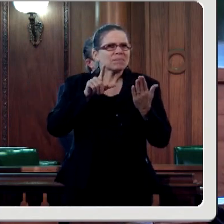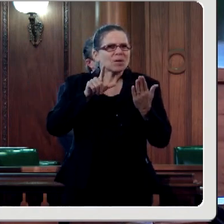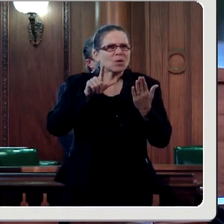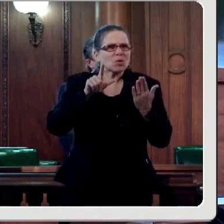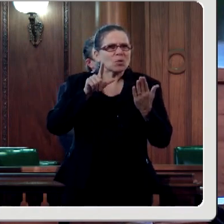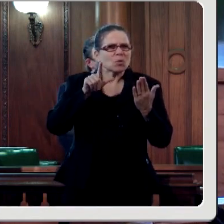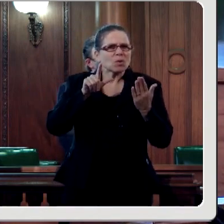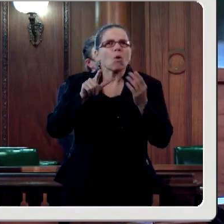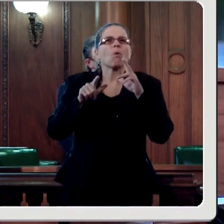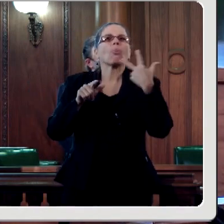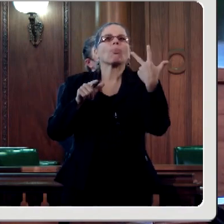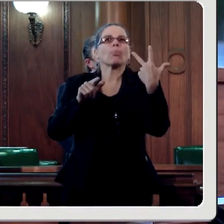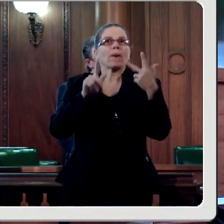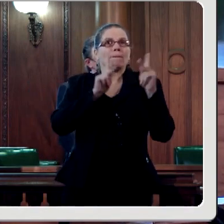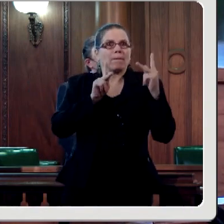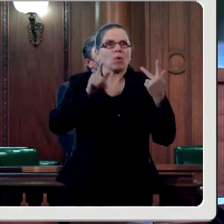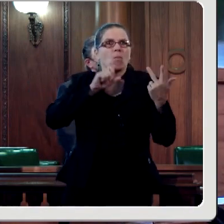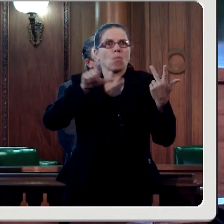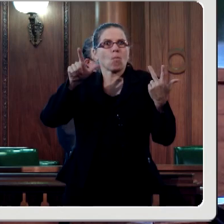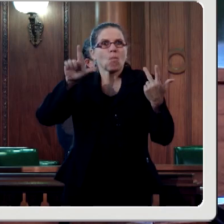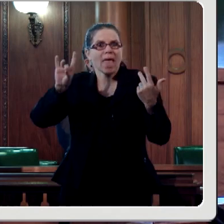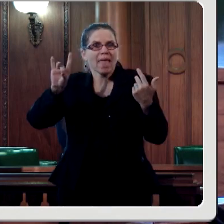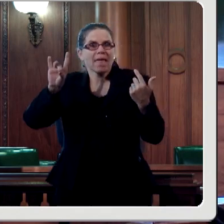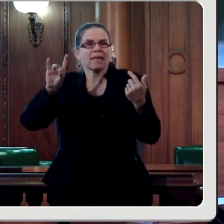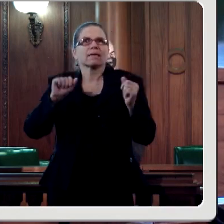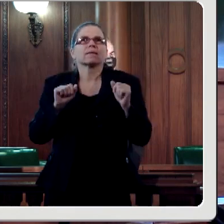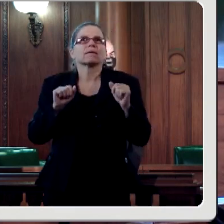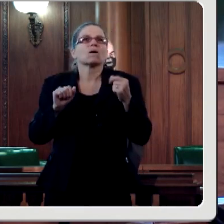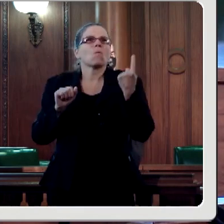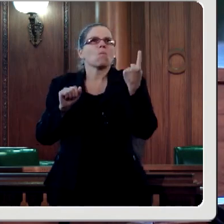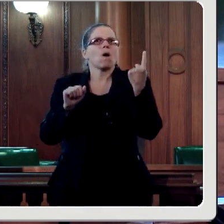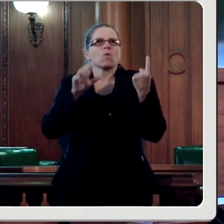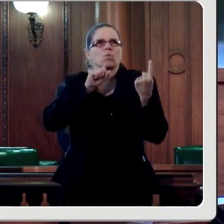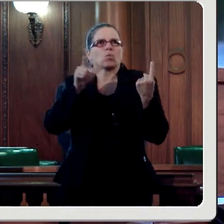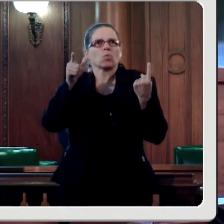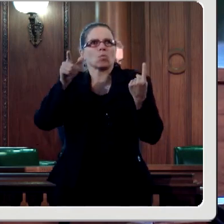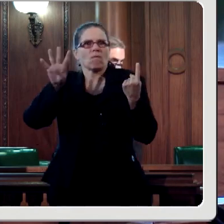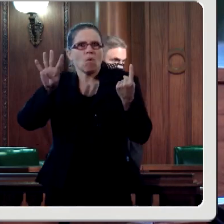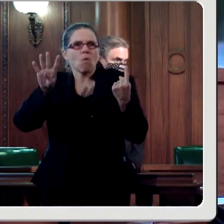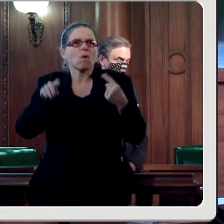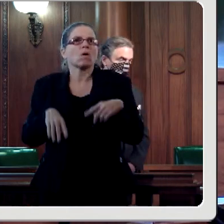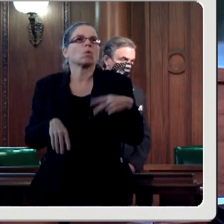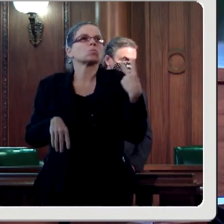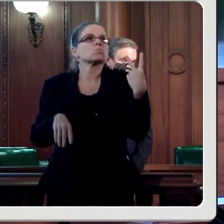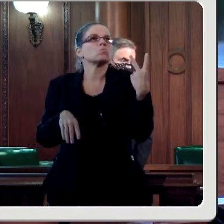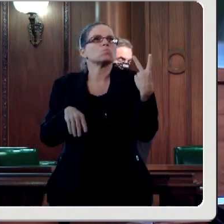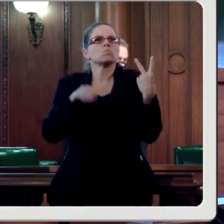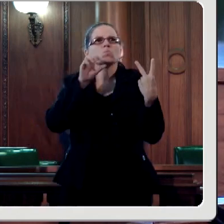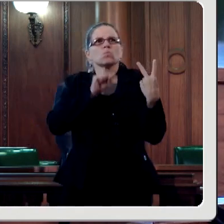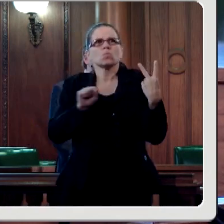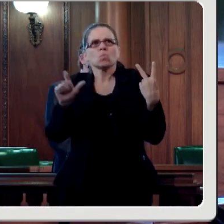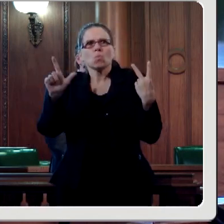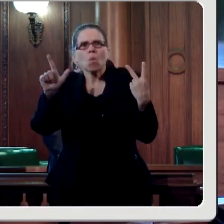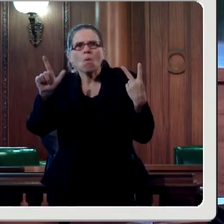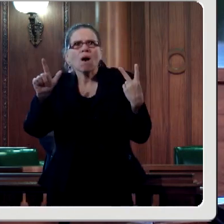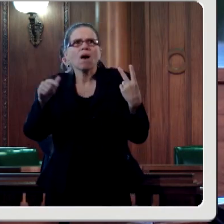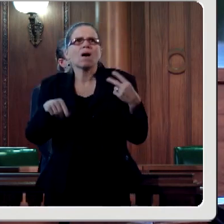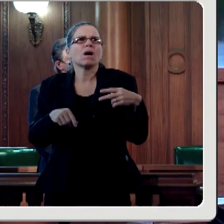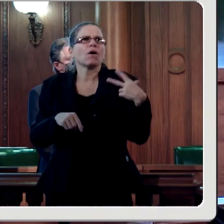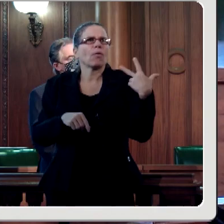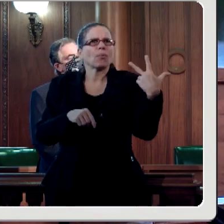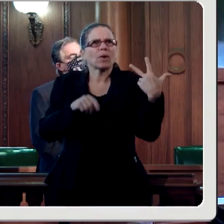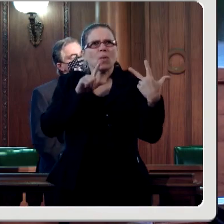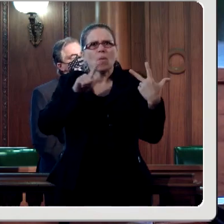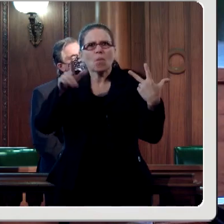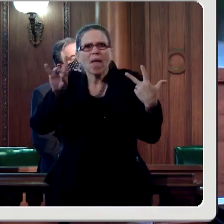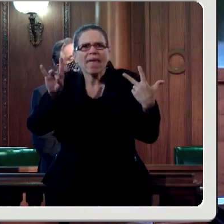28-year-olds, 1 24-year-old, 2 21-year-olds, 3 28-year-olds, 3